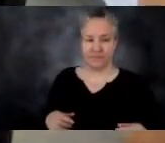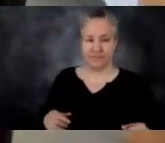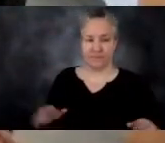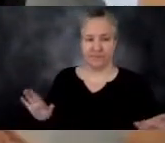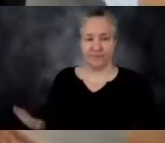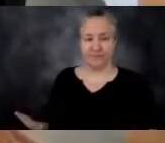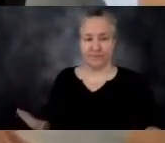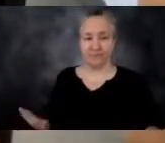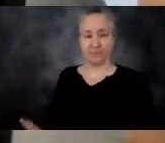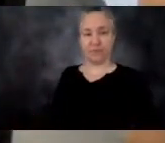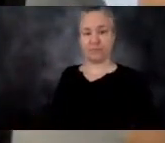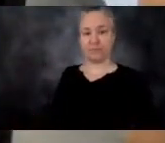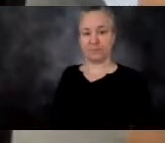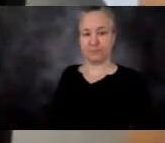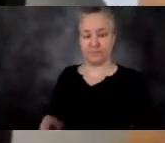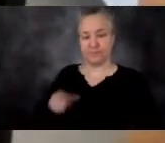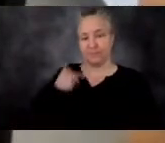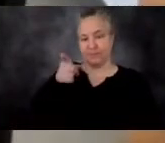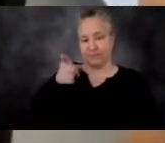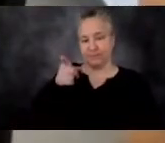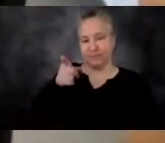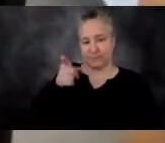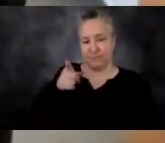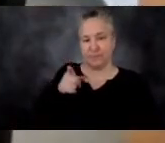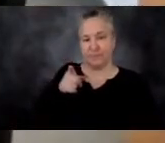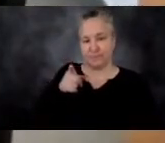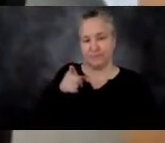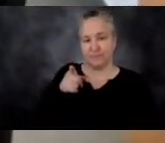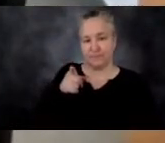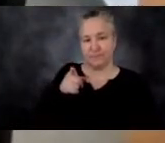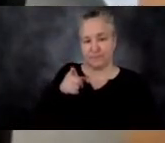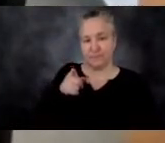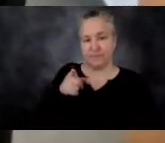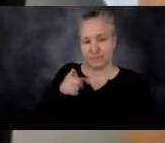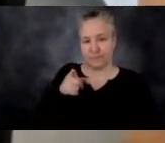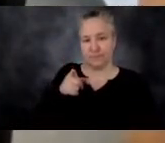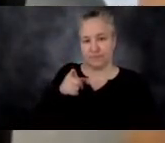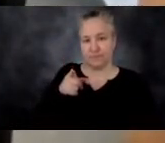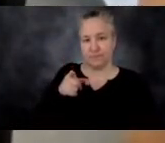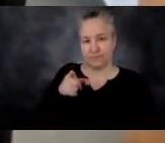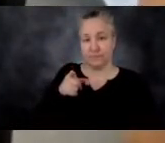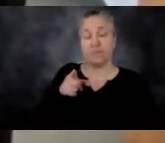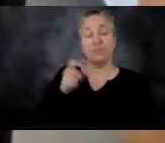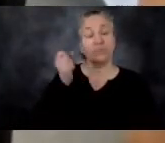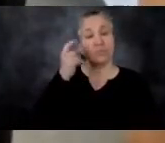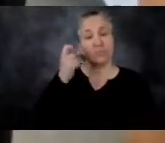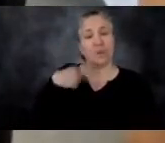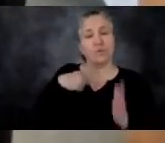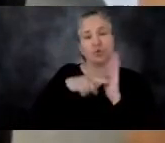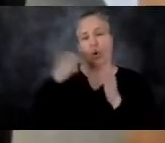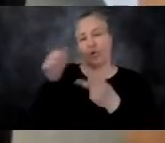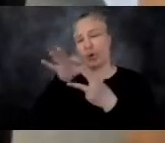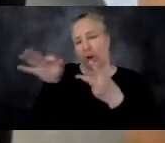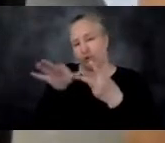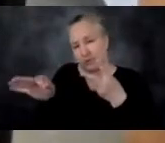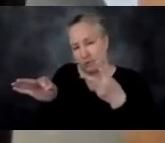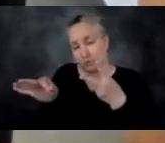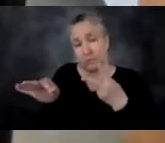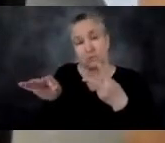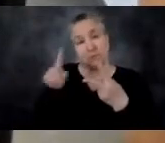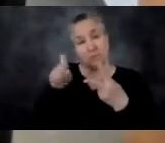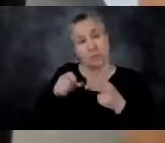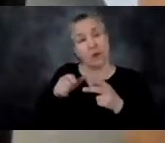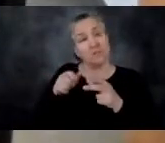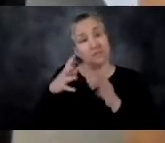back down and up and back down. Now I'm gonna show another option. You do not have to do